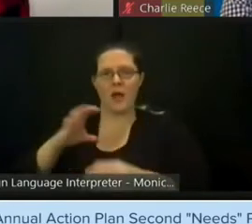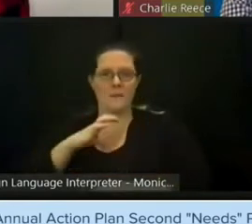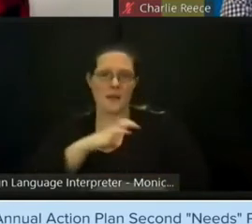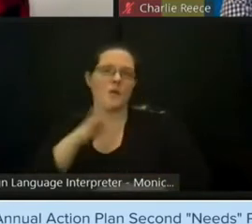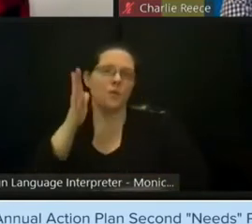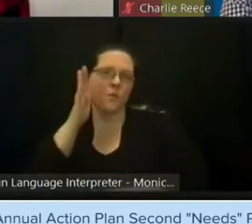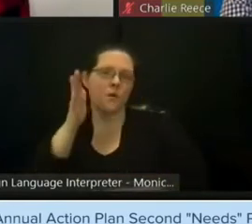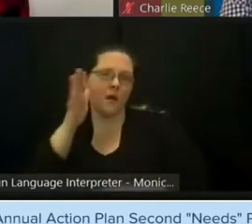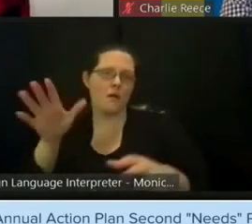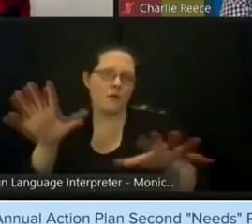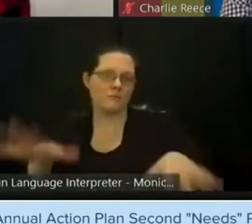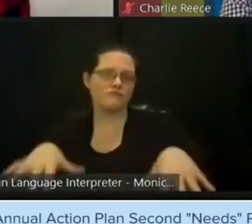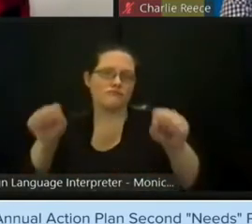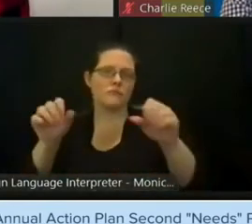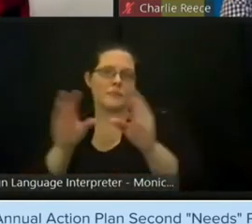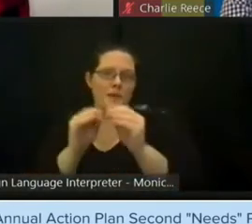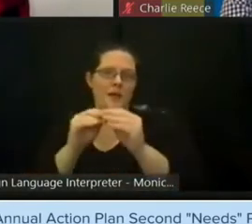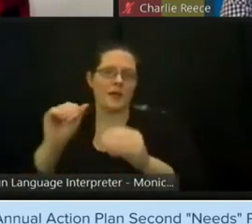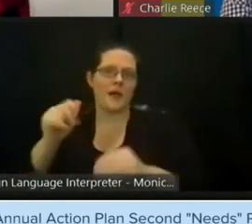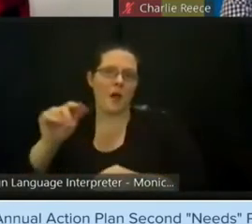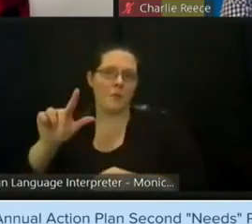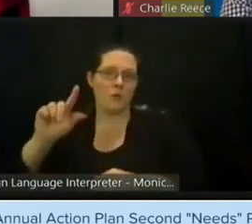going to get that going.